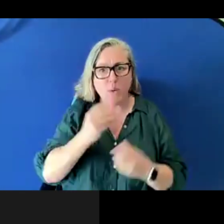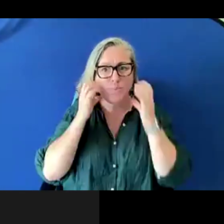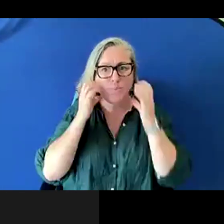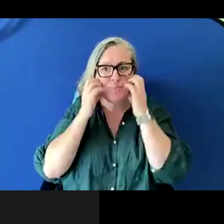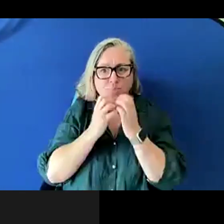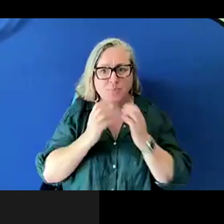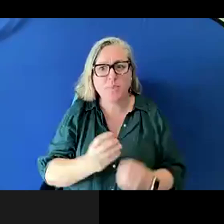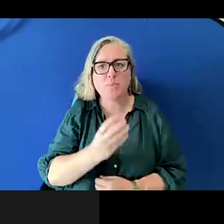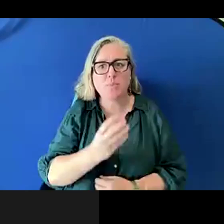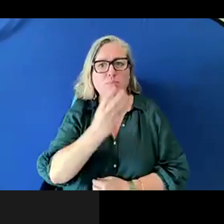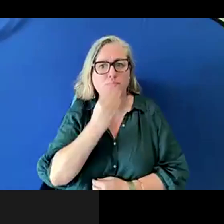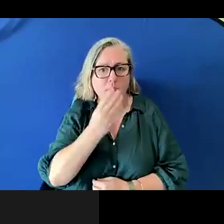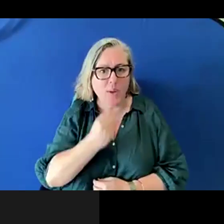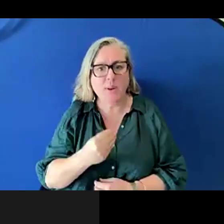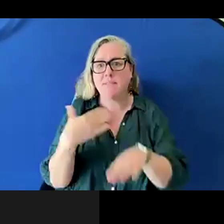white t-shirt.